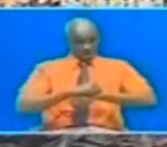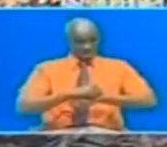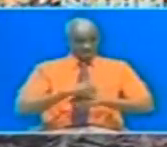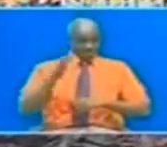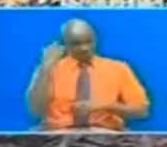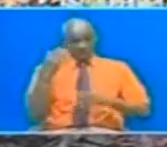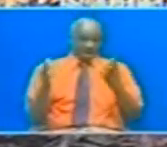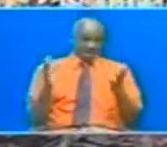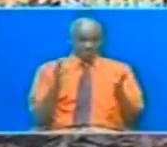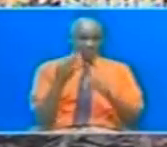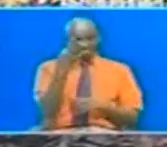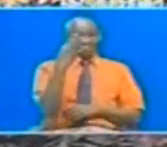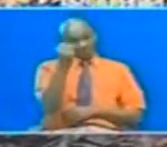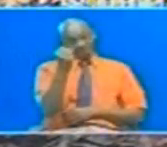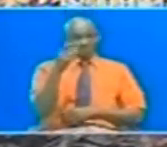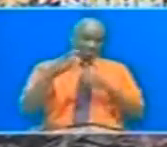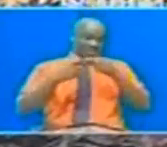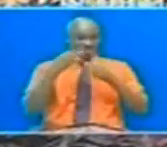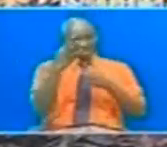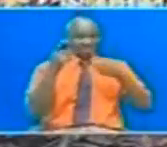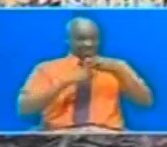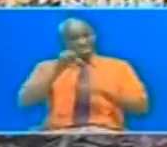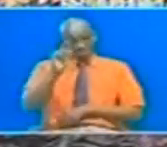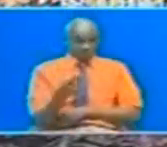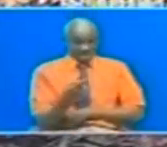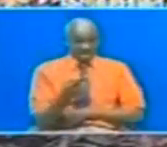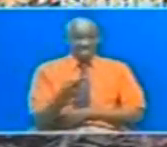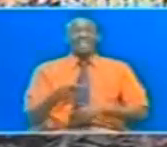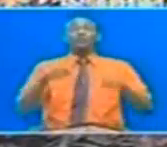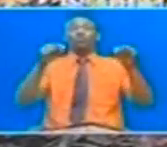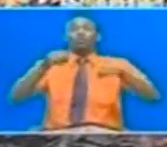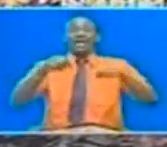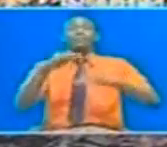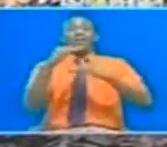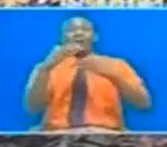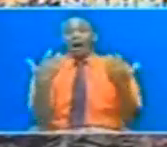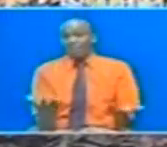roughly that 6,000 shillings. Today, the minimum salary is